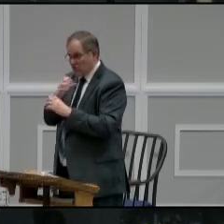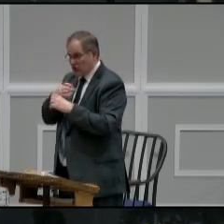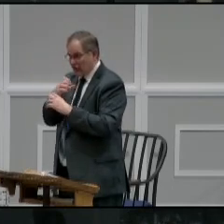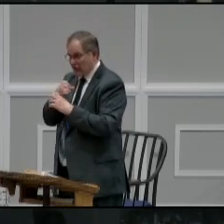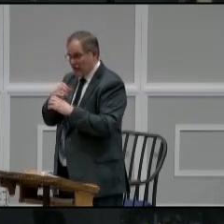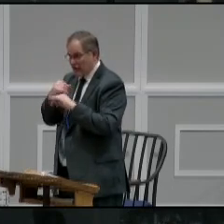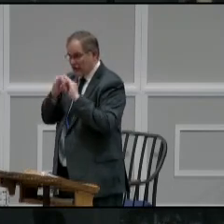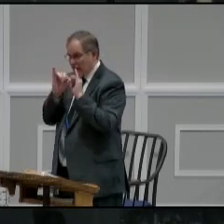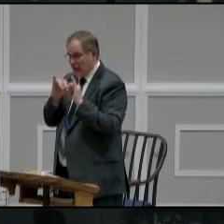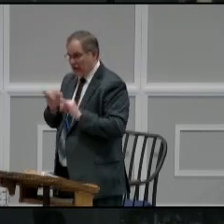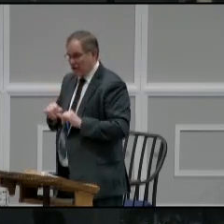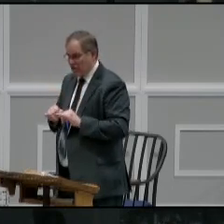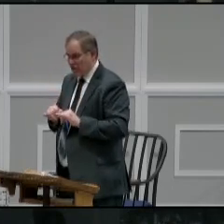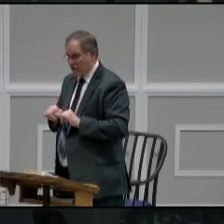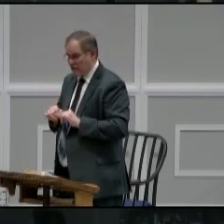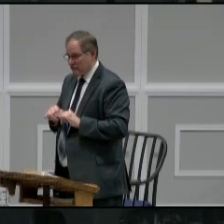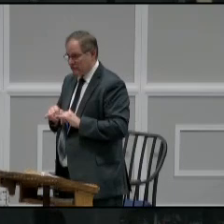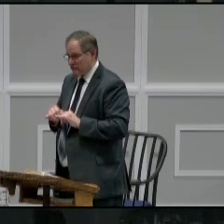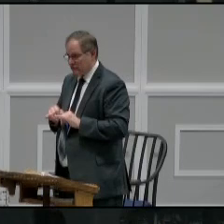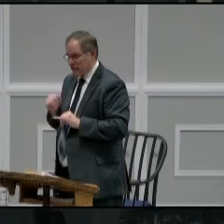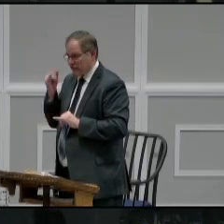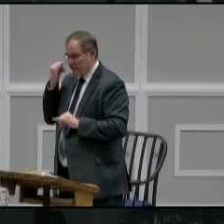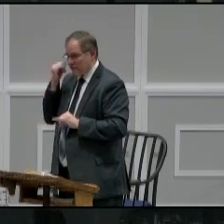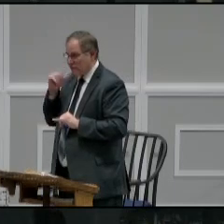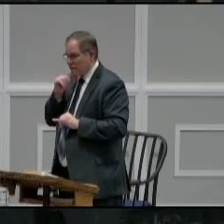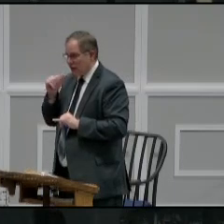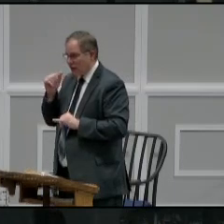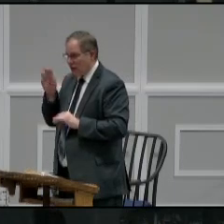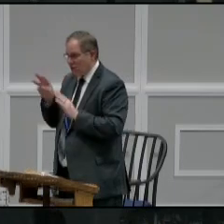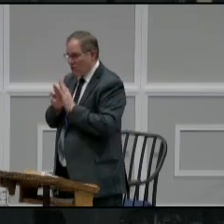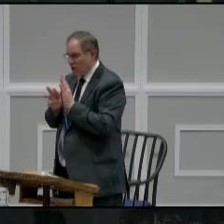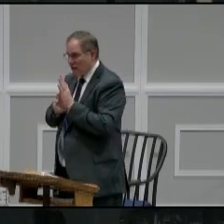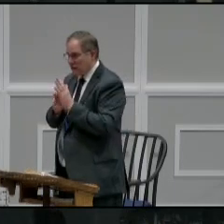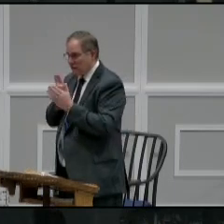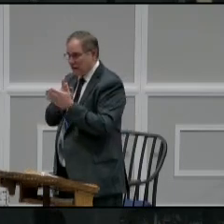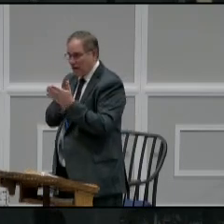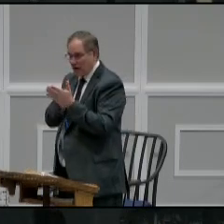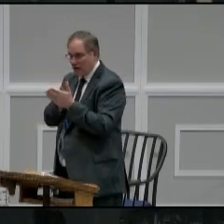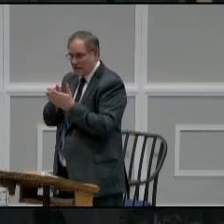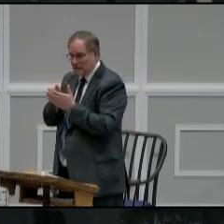screen. If you're not willing to be honest,